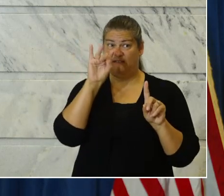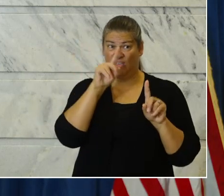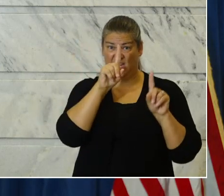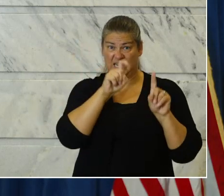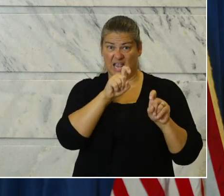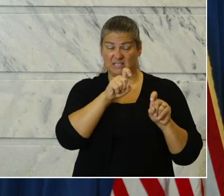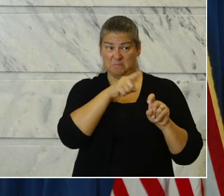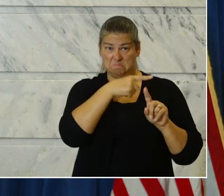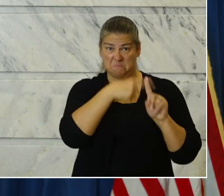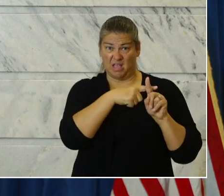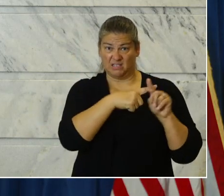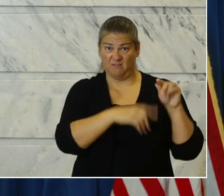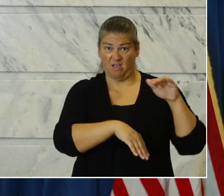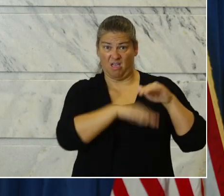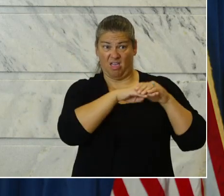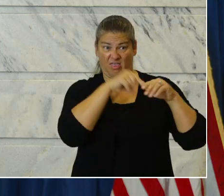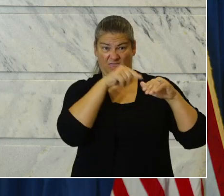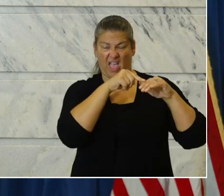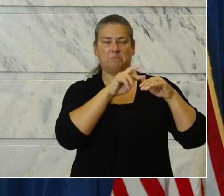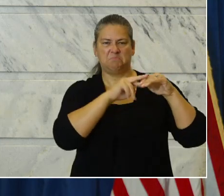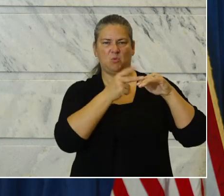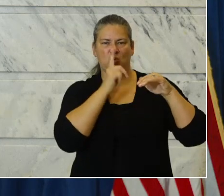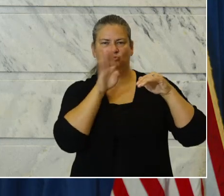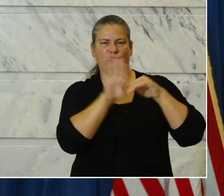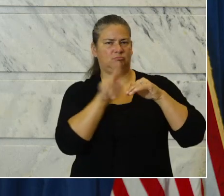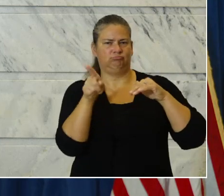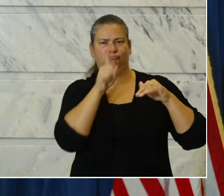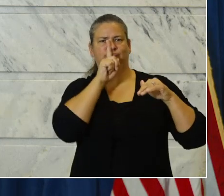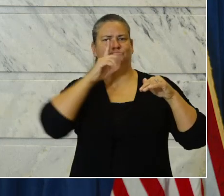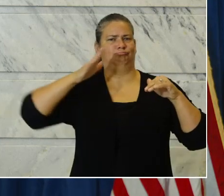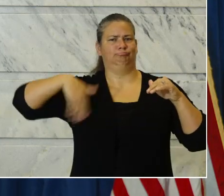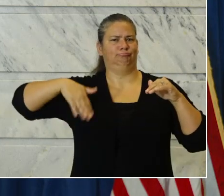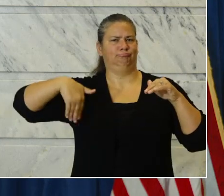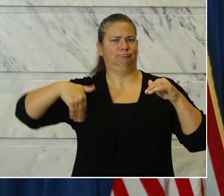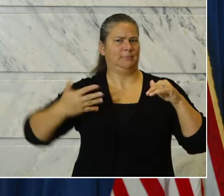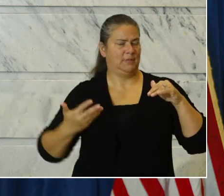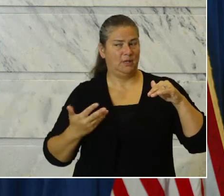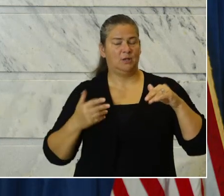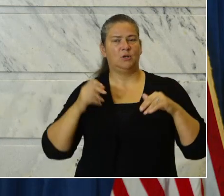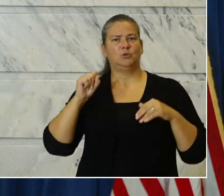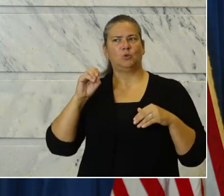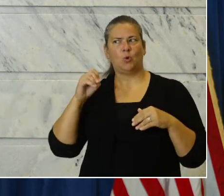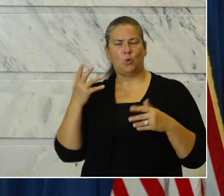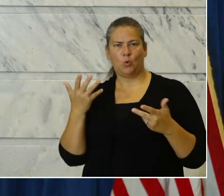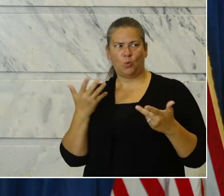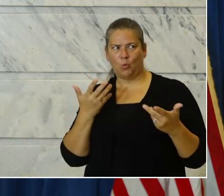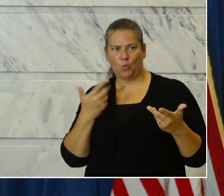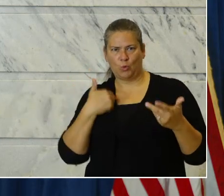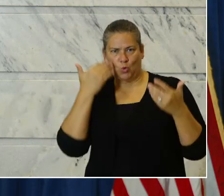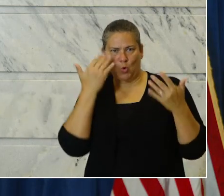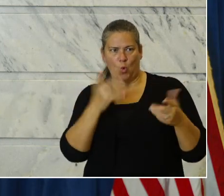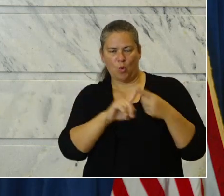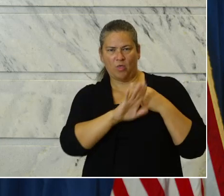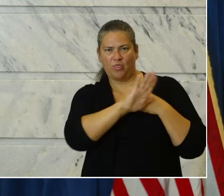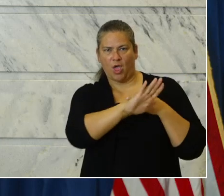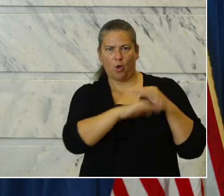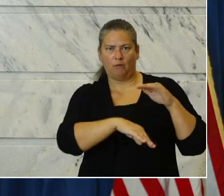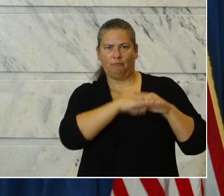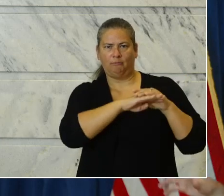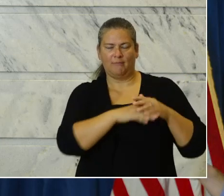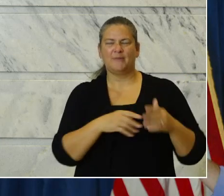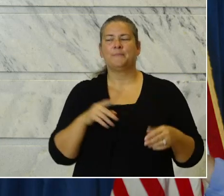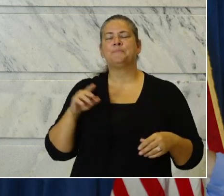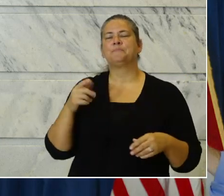is a case number or positivity rate that the state is looking at as the threshold to step in for a shutdown. The question is, and